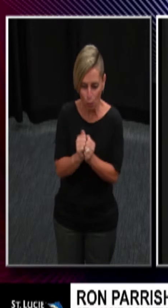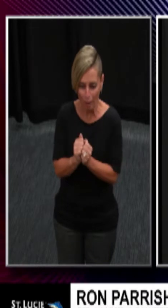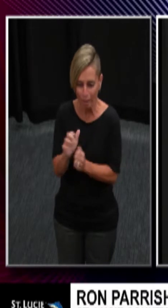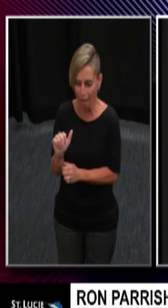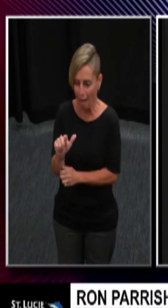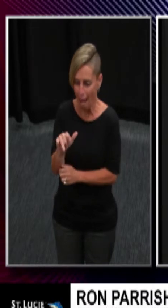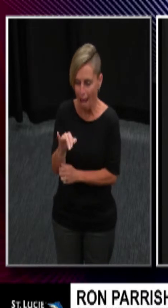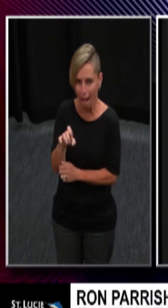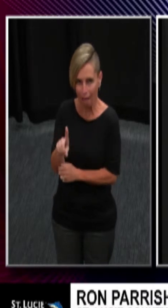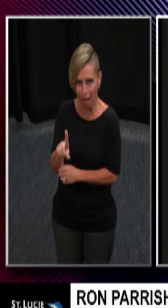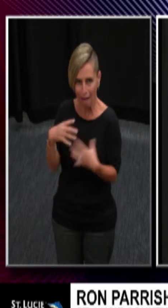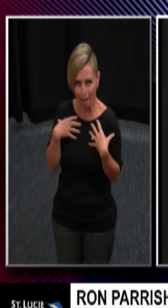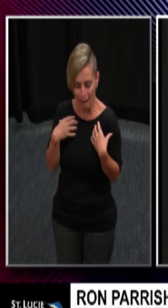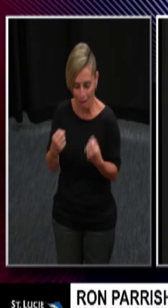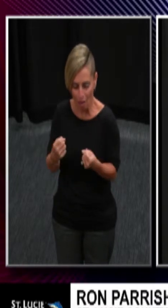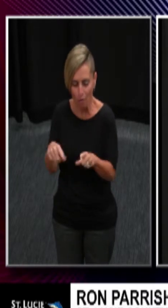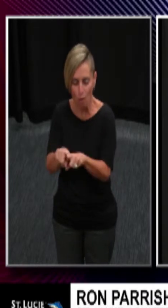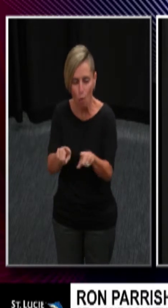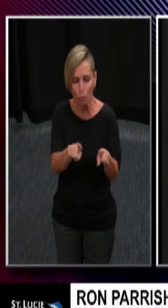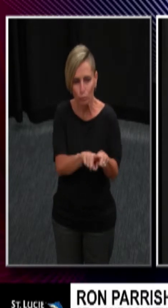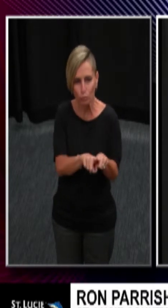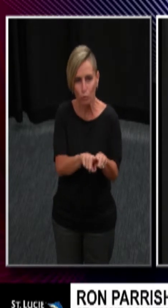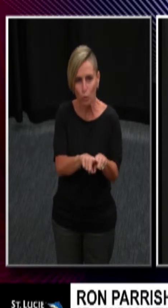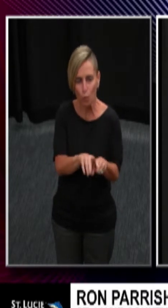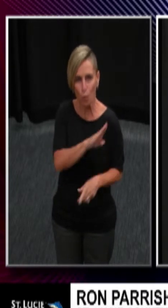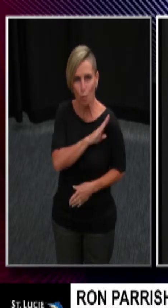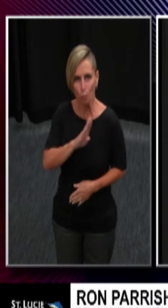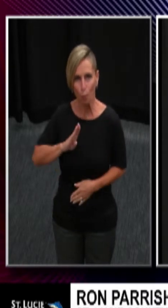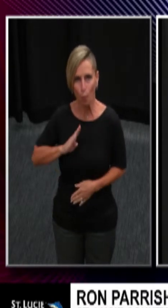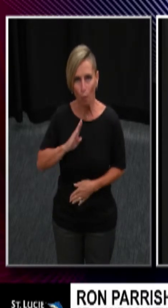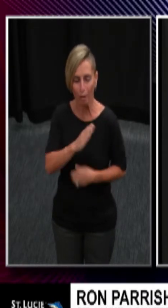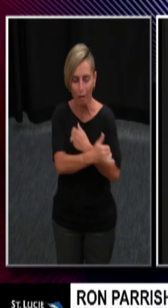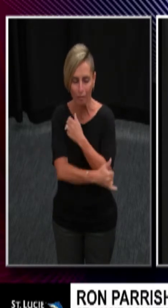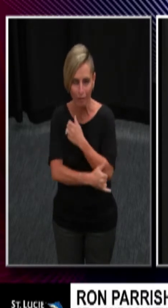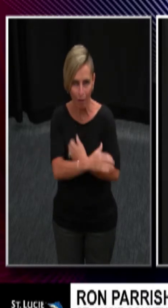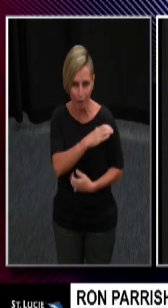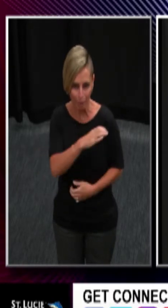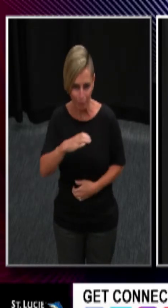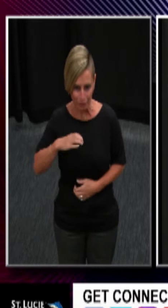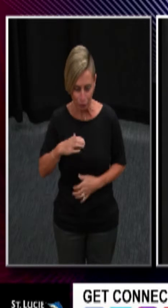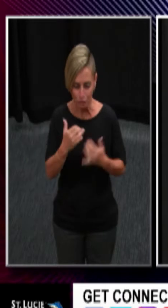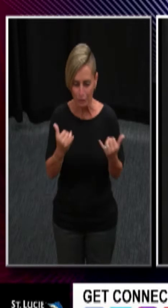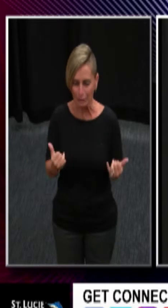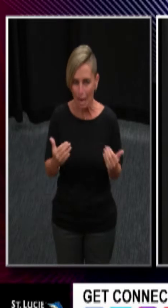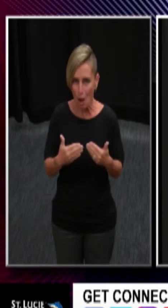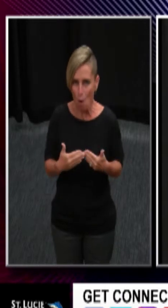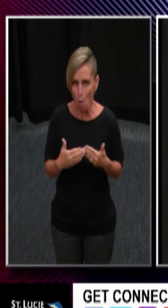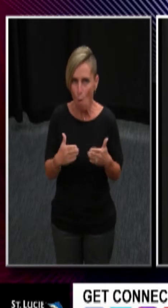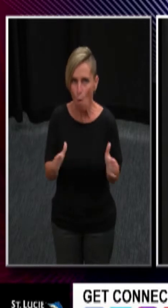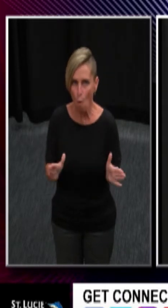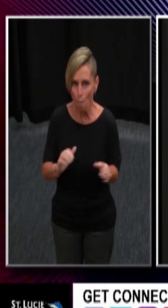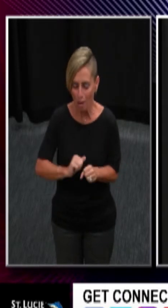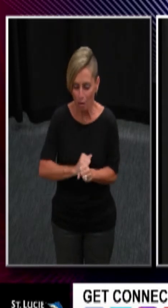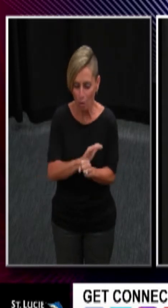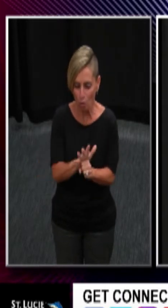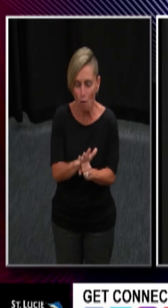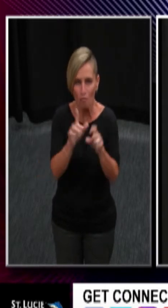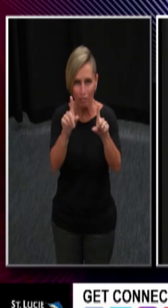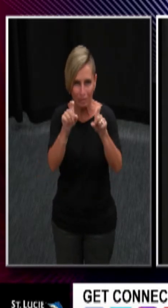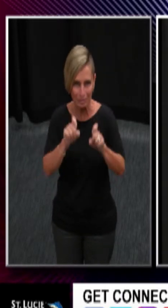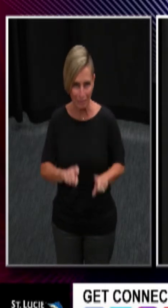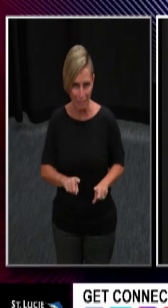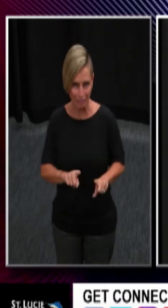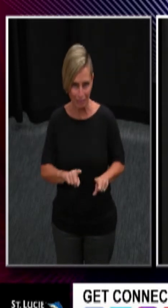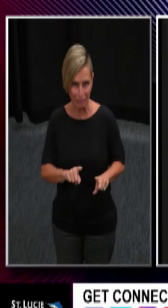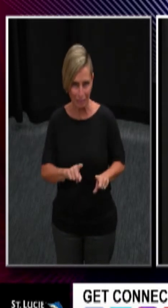Health and the St. Lucie County Board of County Commissioners, has opened up a COVID-19 testing site